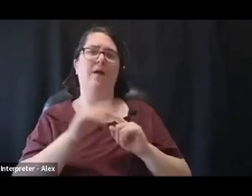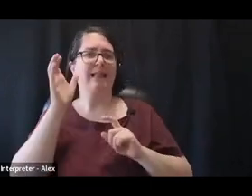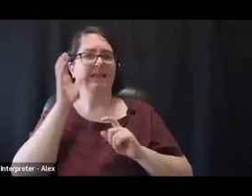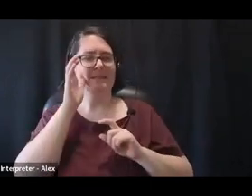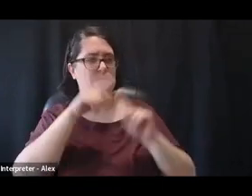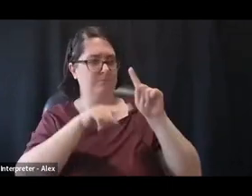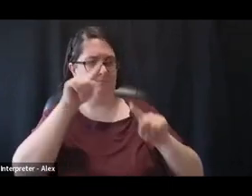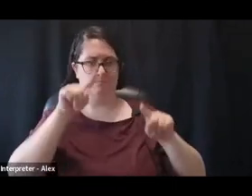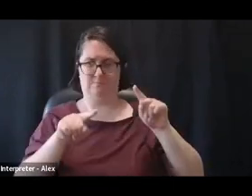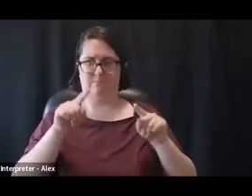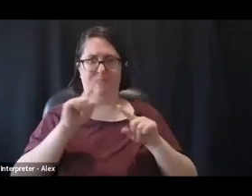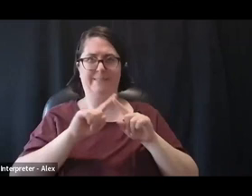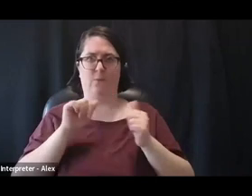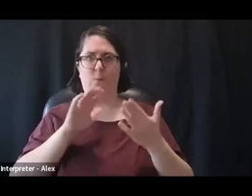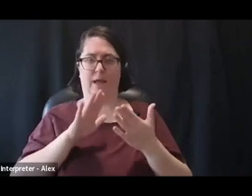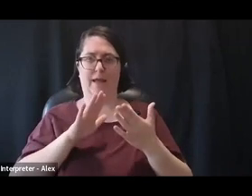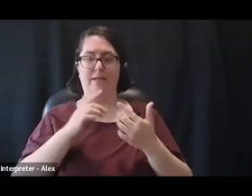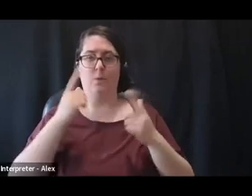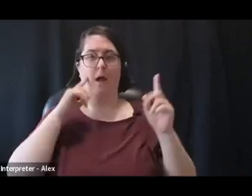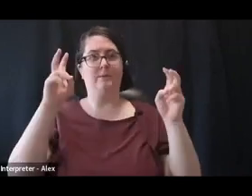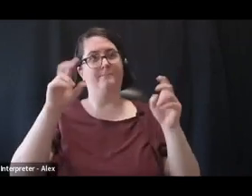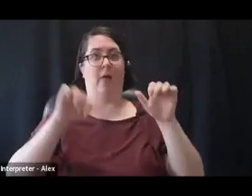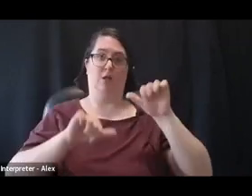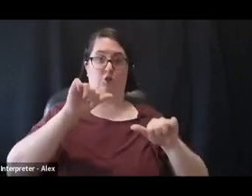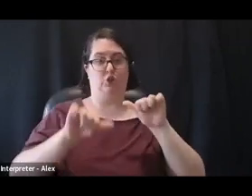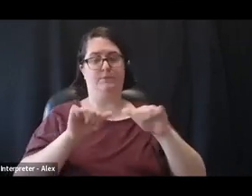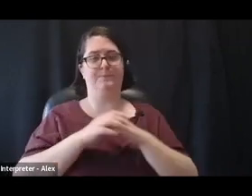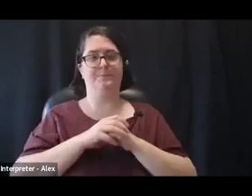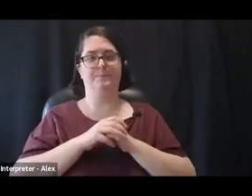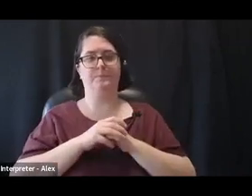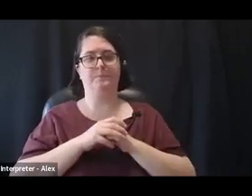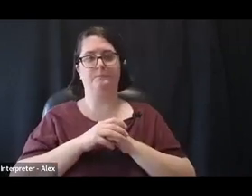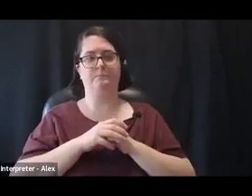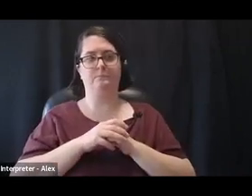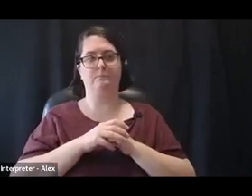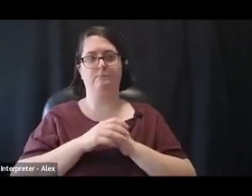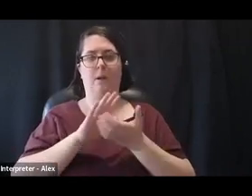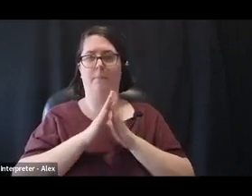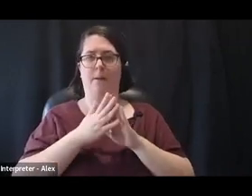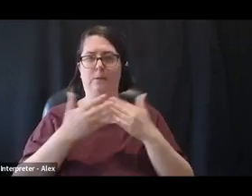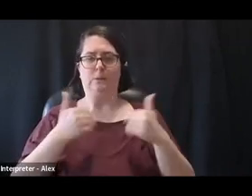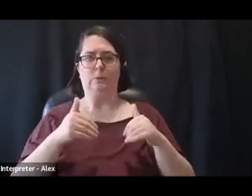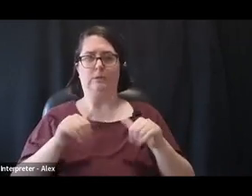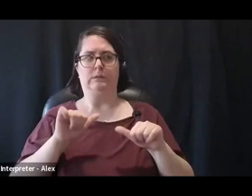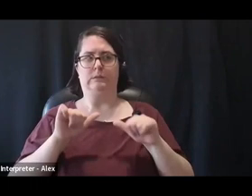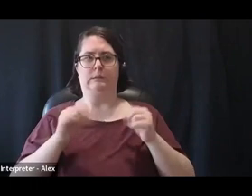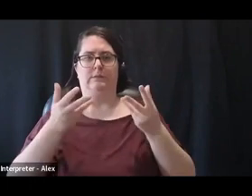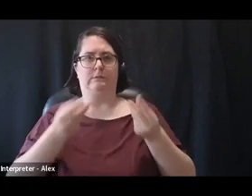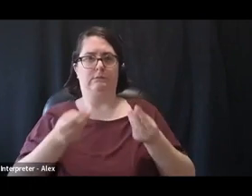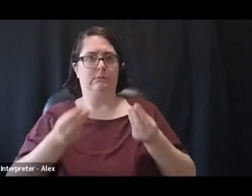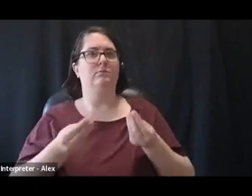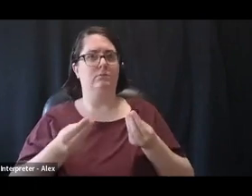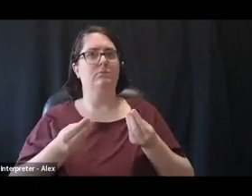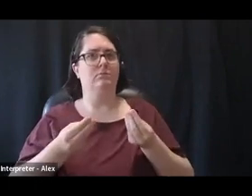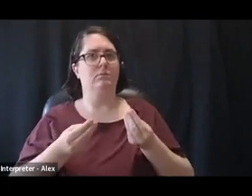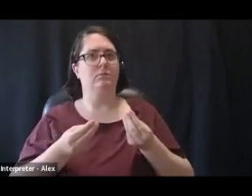those stories. And so when I think of uncertainty, I think we invite a lot of fragility in hyper-focusing on the roots of our